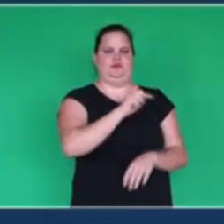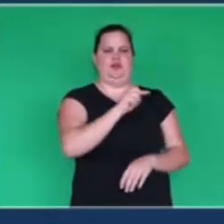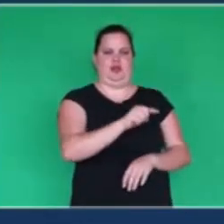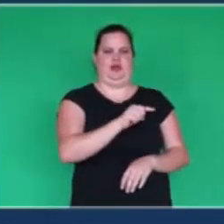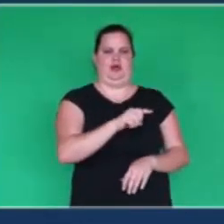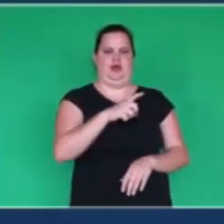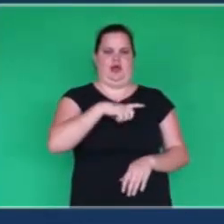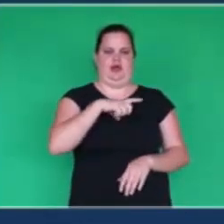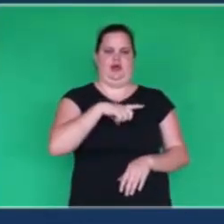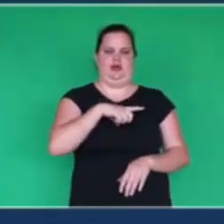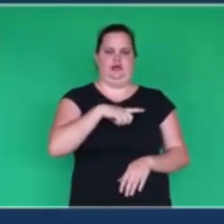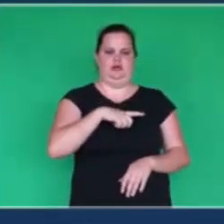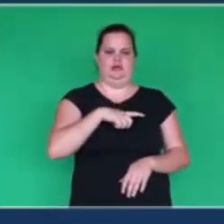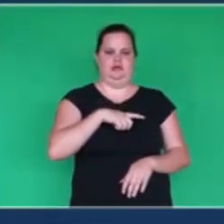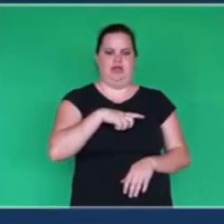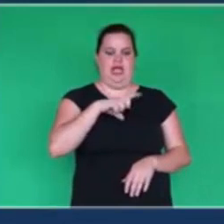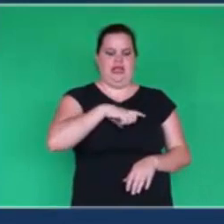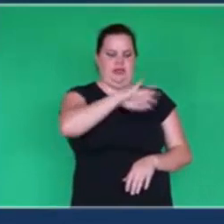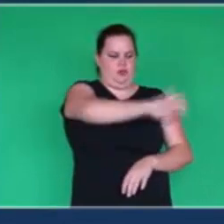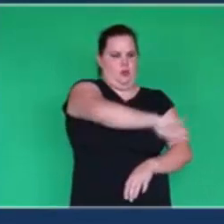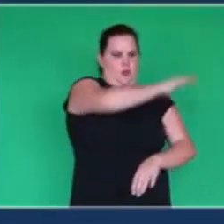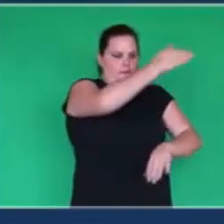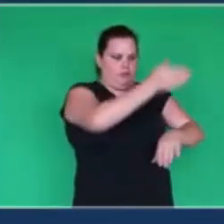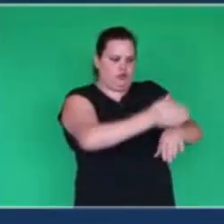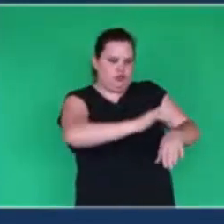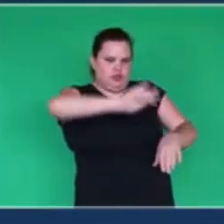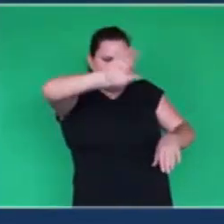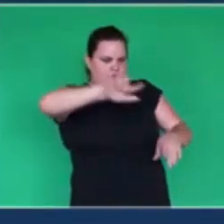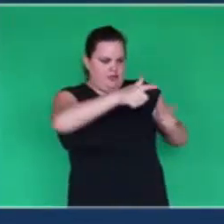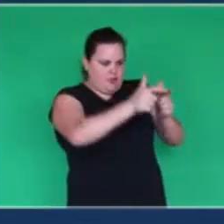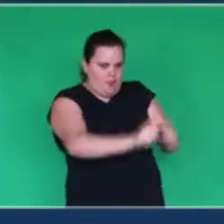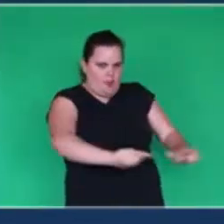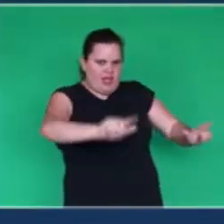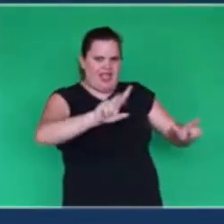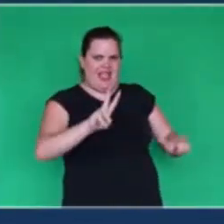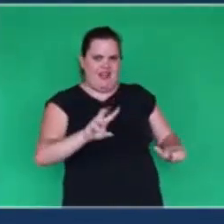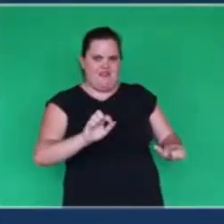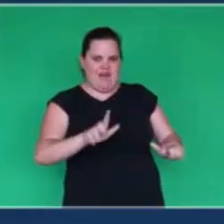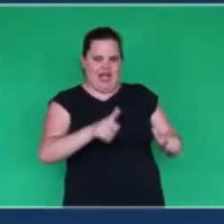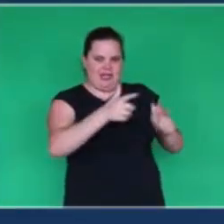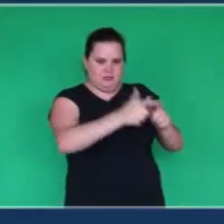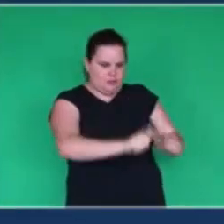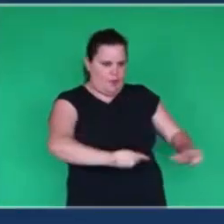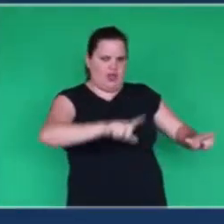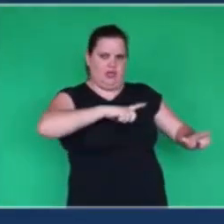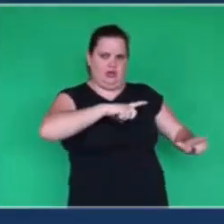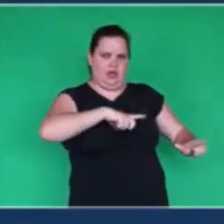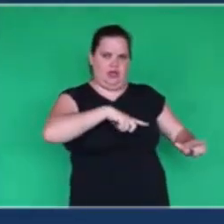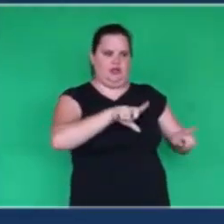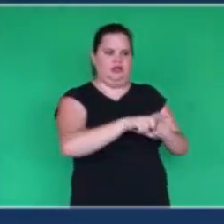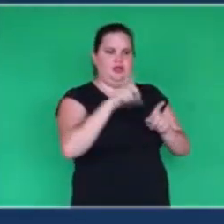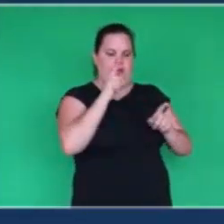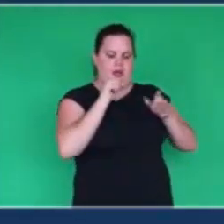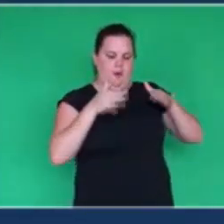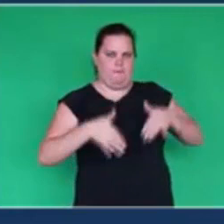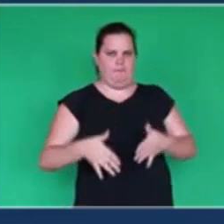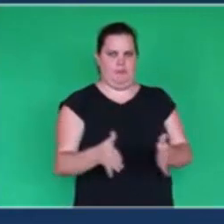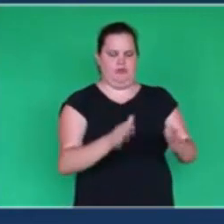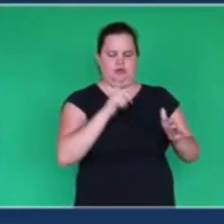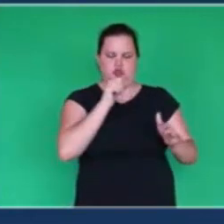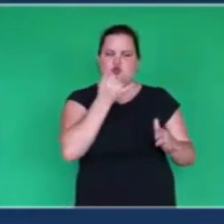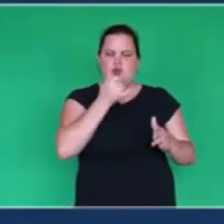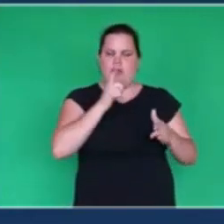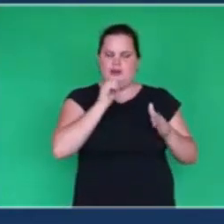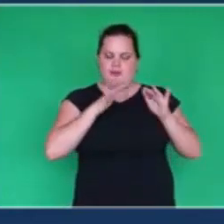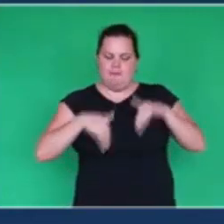the concentration of troops, so they can tackle the dangers which come from the sea,